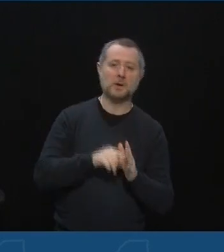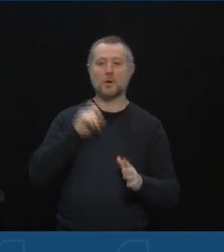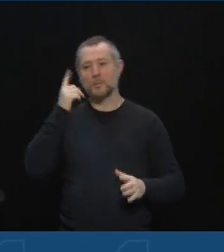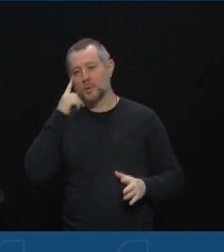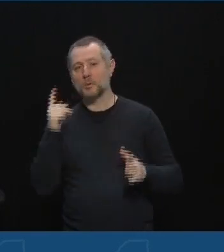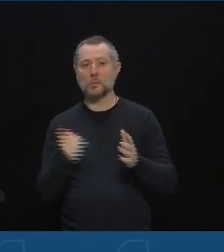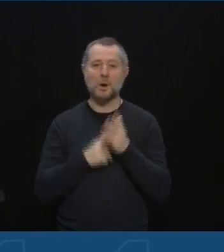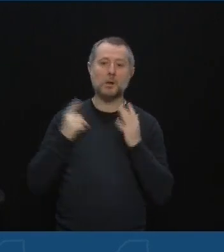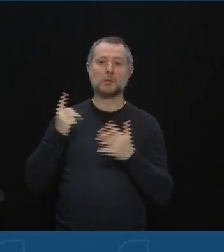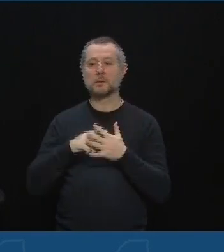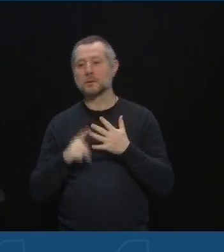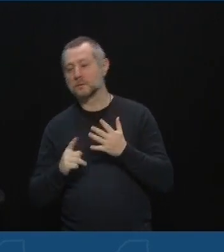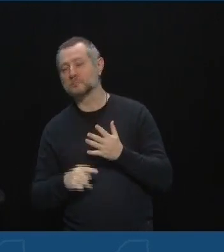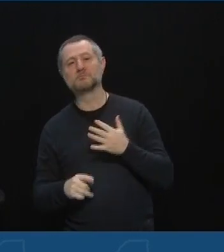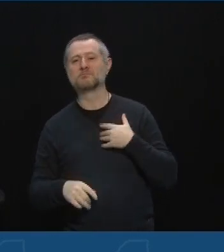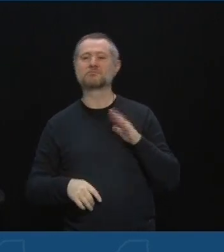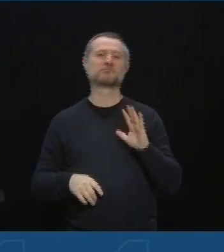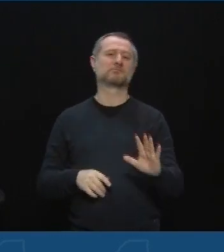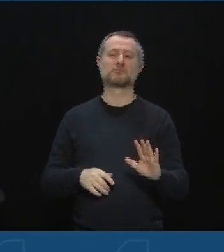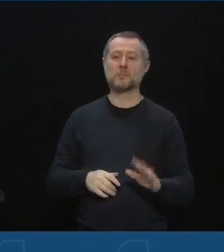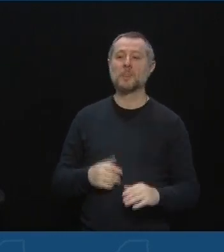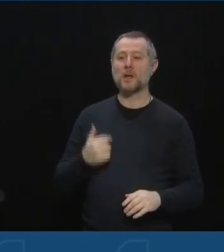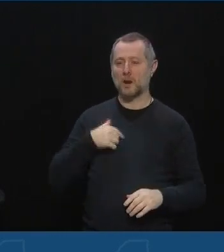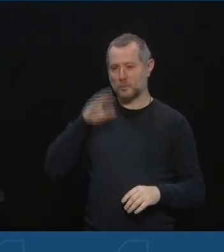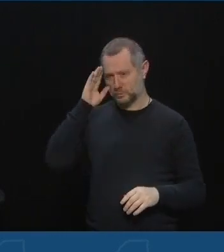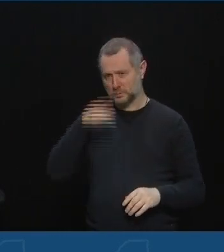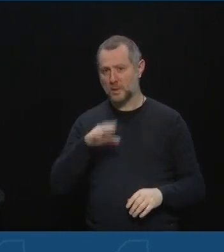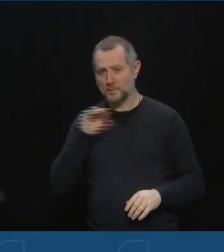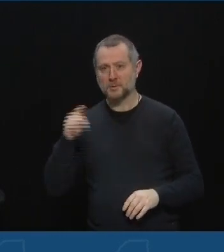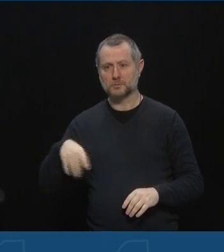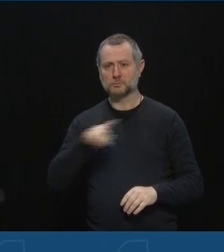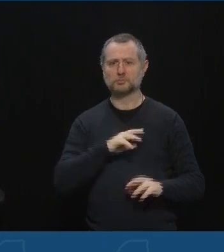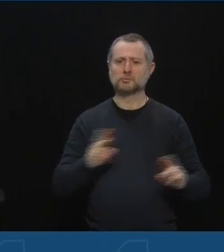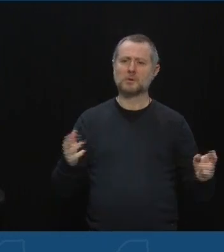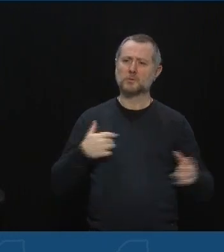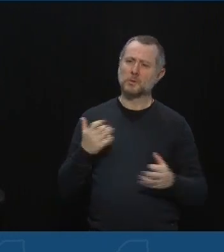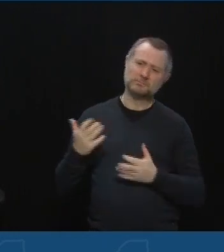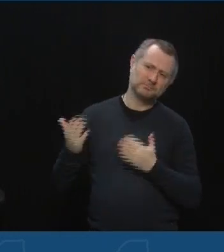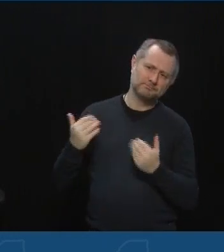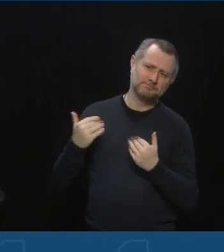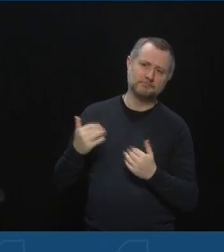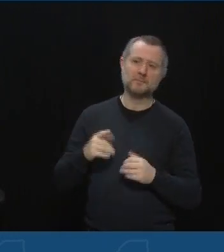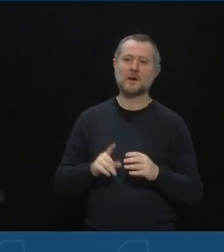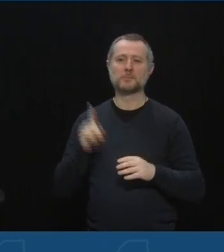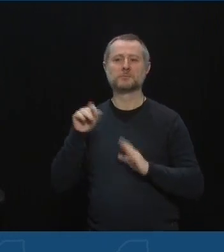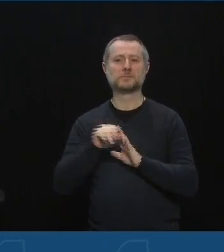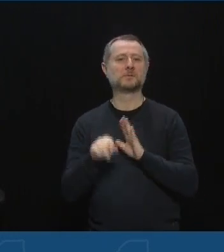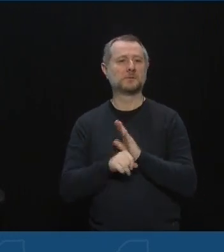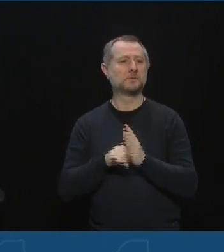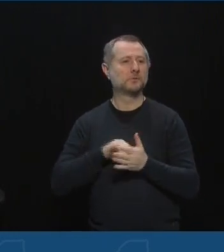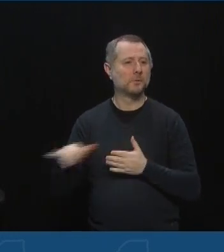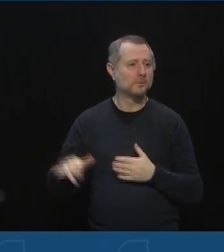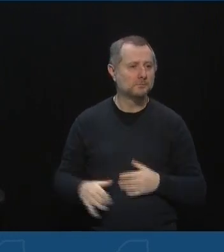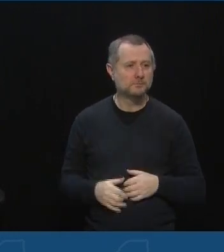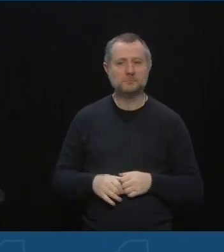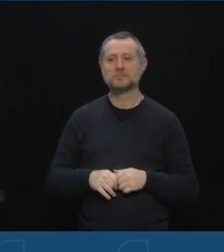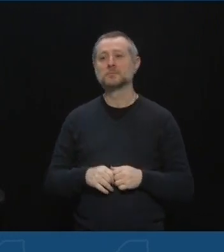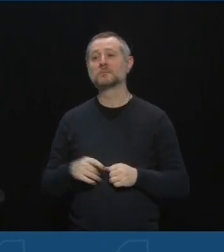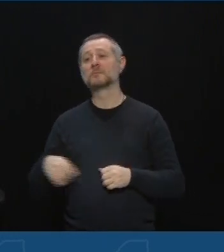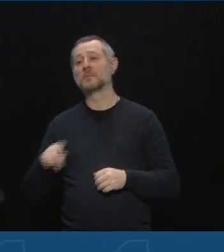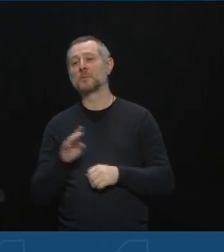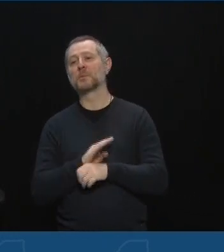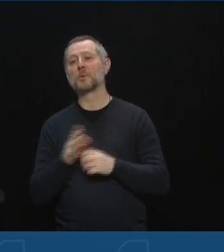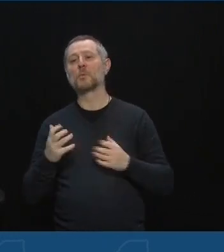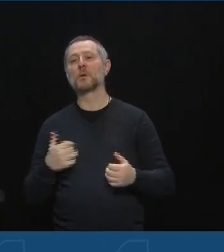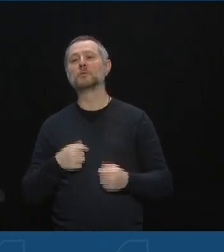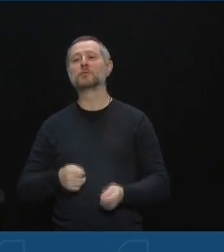country. Believe me, I've talked to them, and I'm always trying to recruit them here in upstate New York. And what they want to do is have